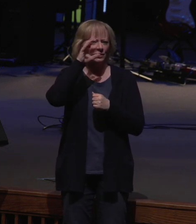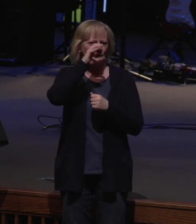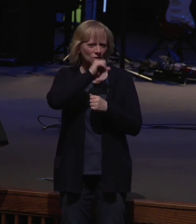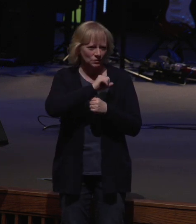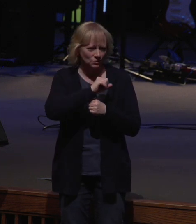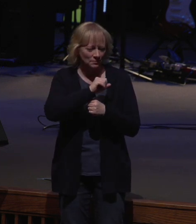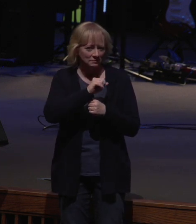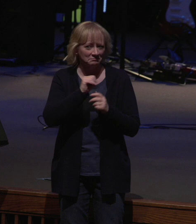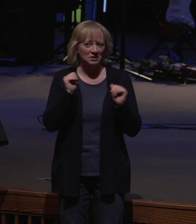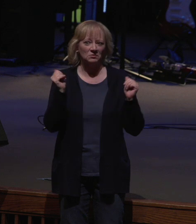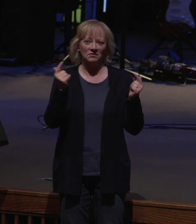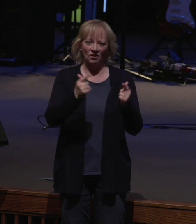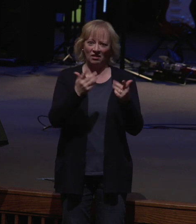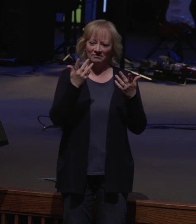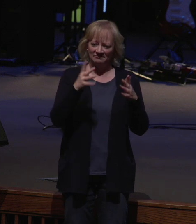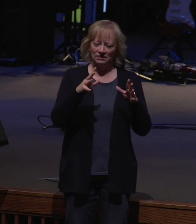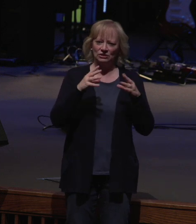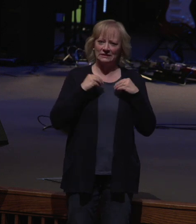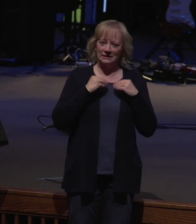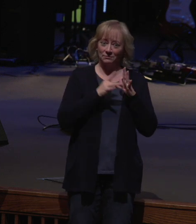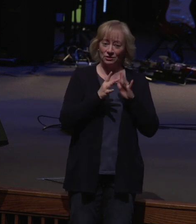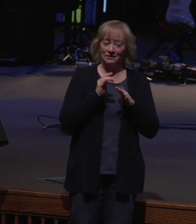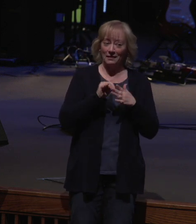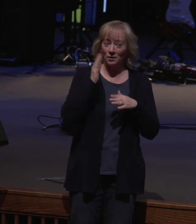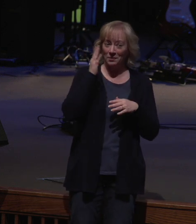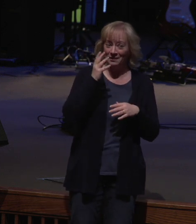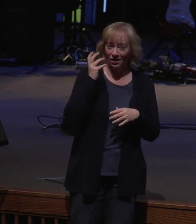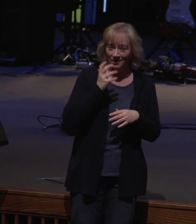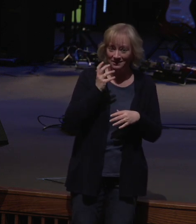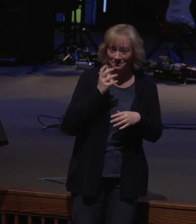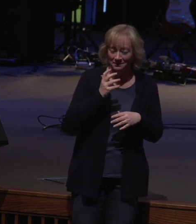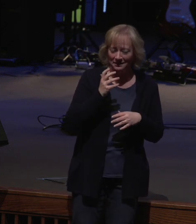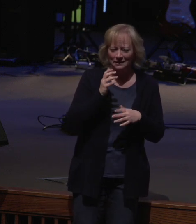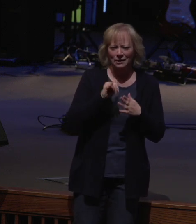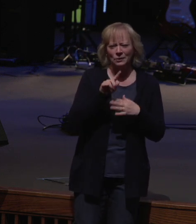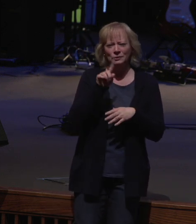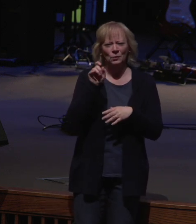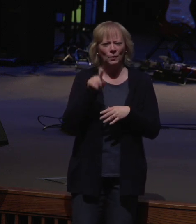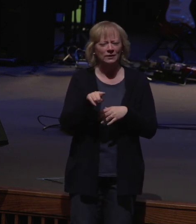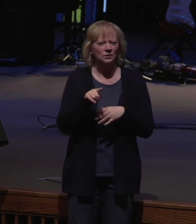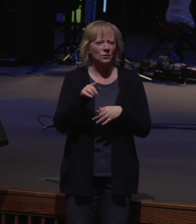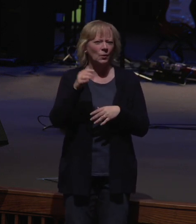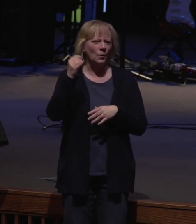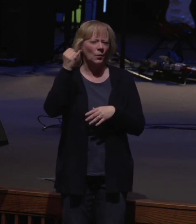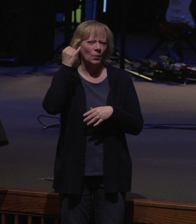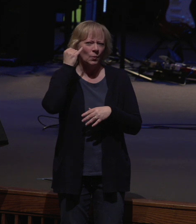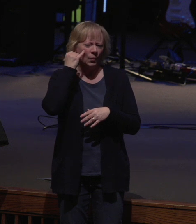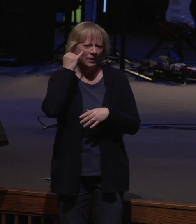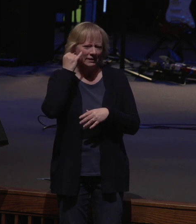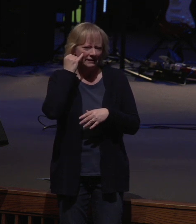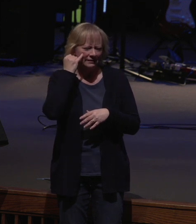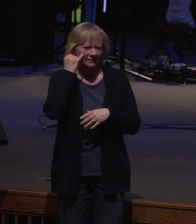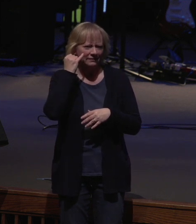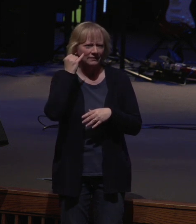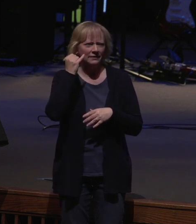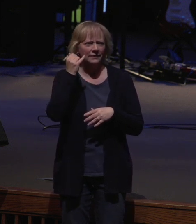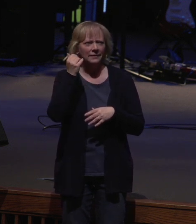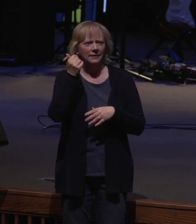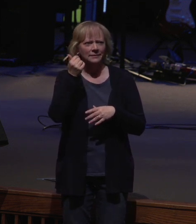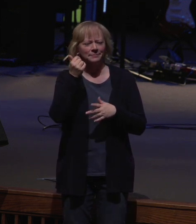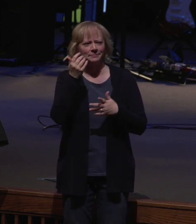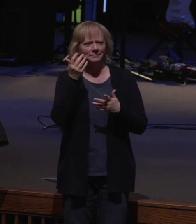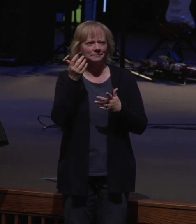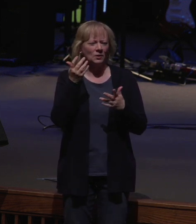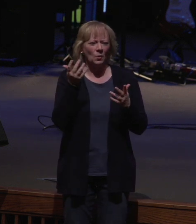Assuming we've all done that then, which would be awesome, the question becomes, what, if any, purpose does the